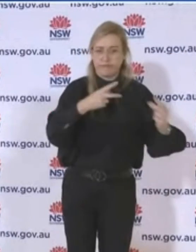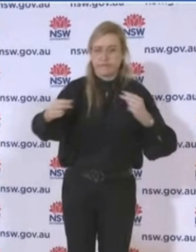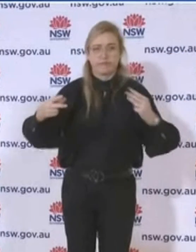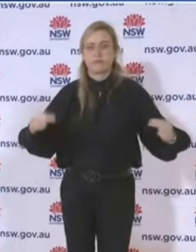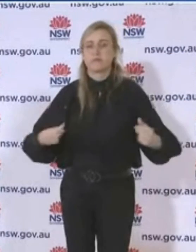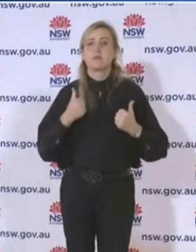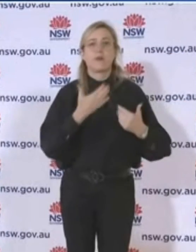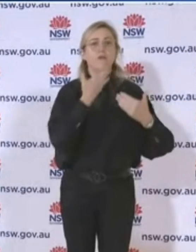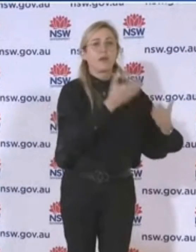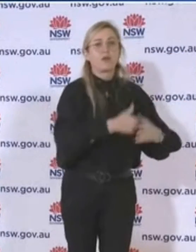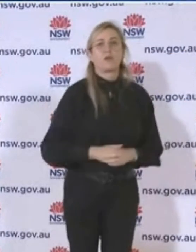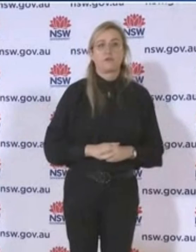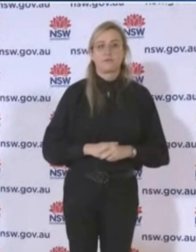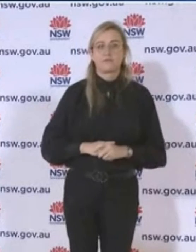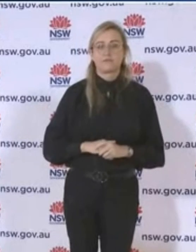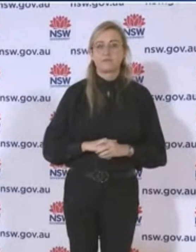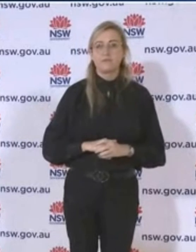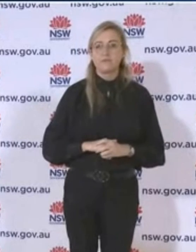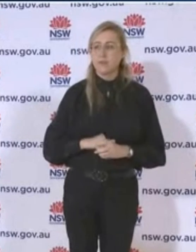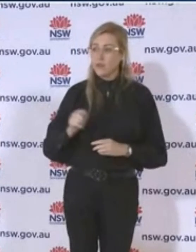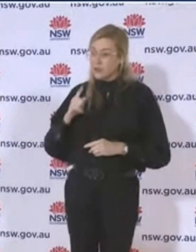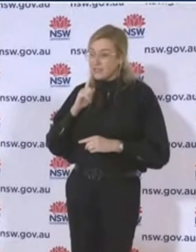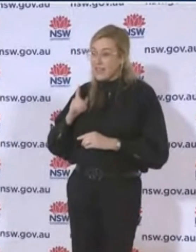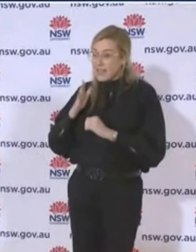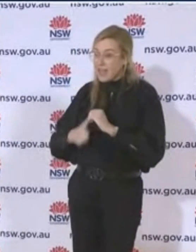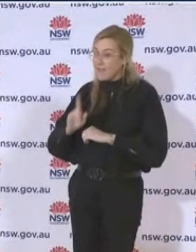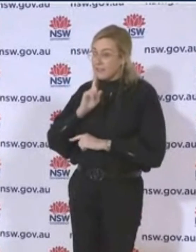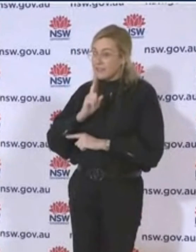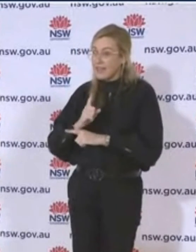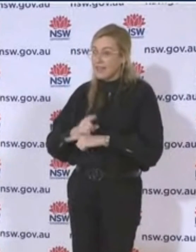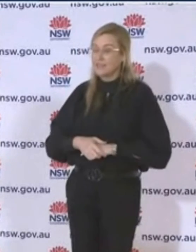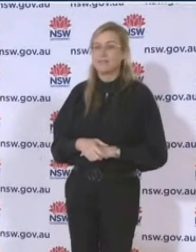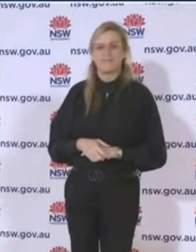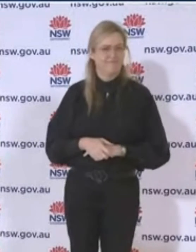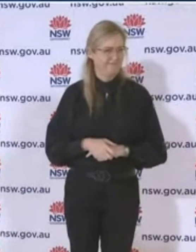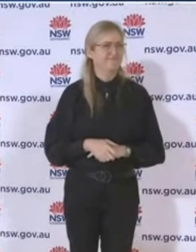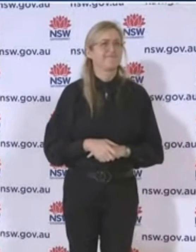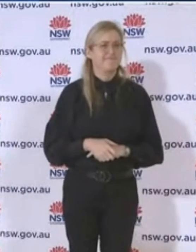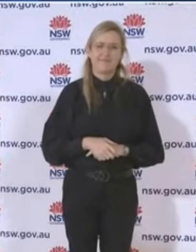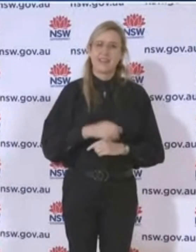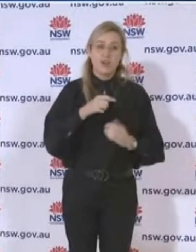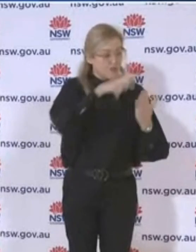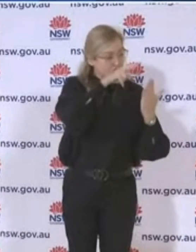You're not denying having said I completely say do not believe what you read. I always